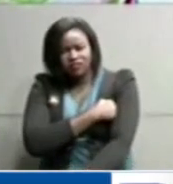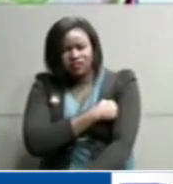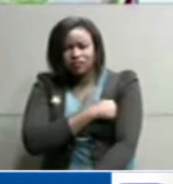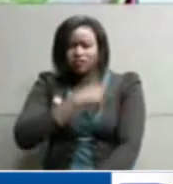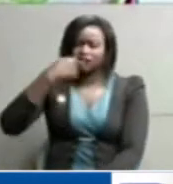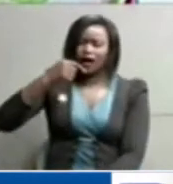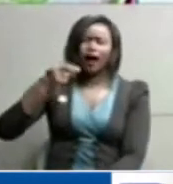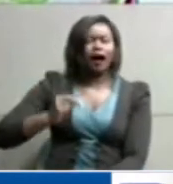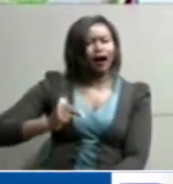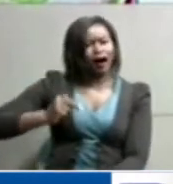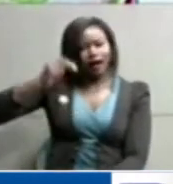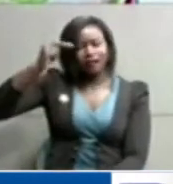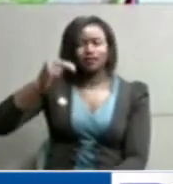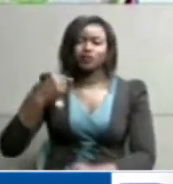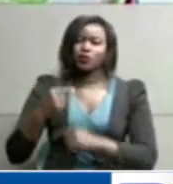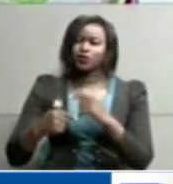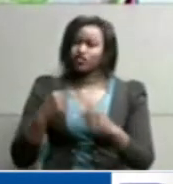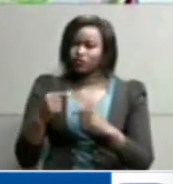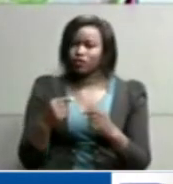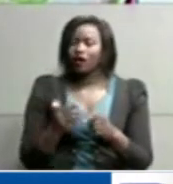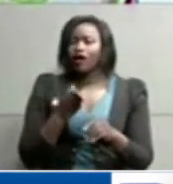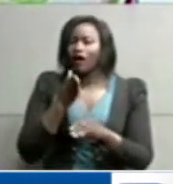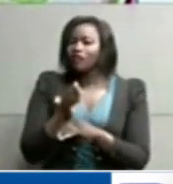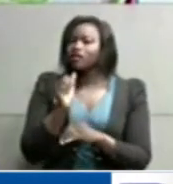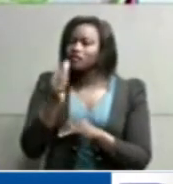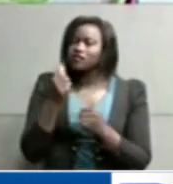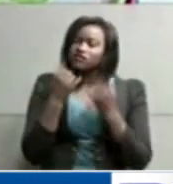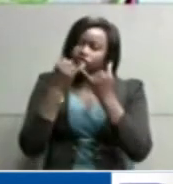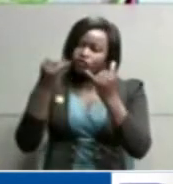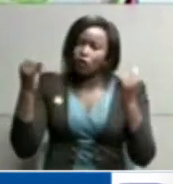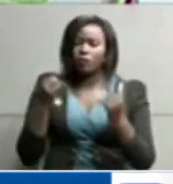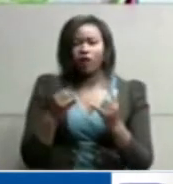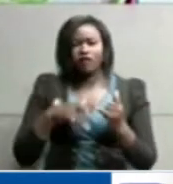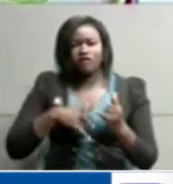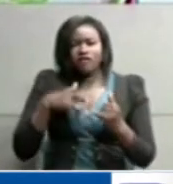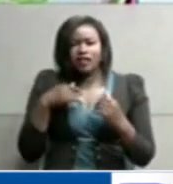So, and he told them that he had a fever,